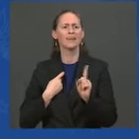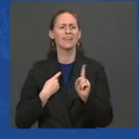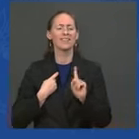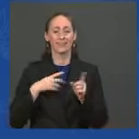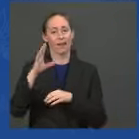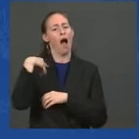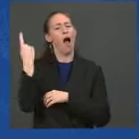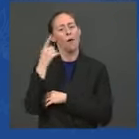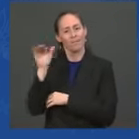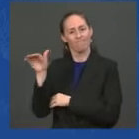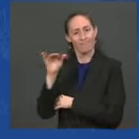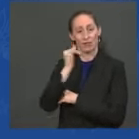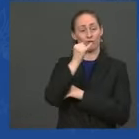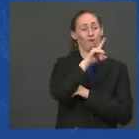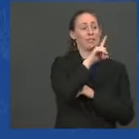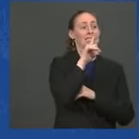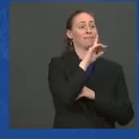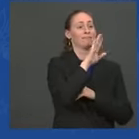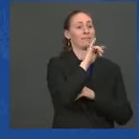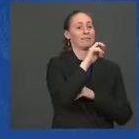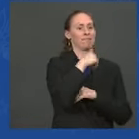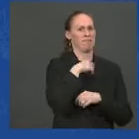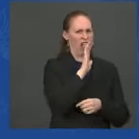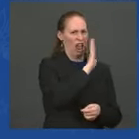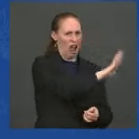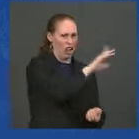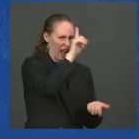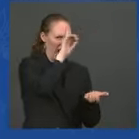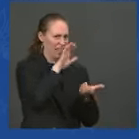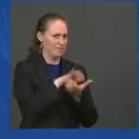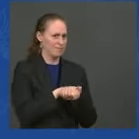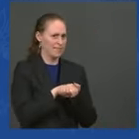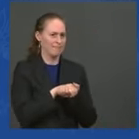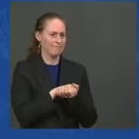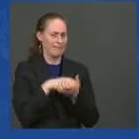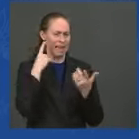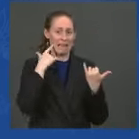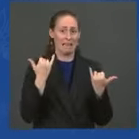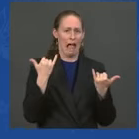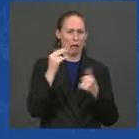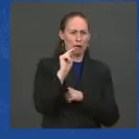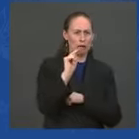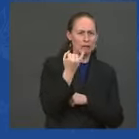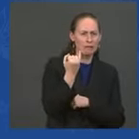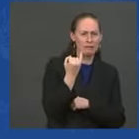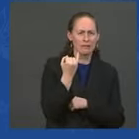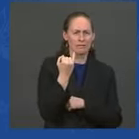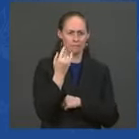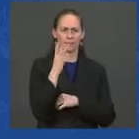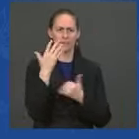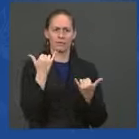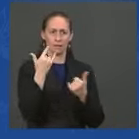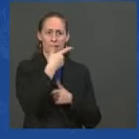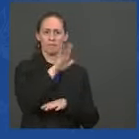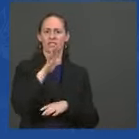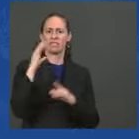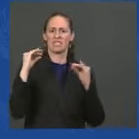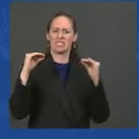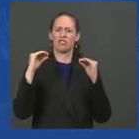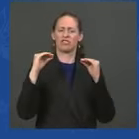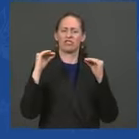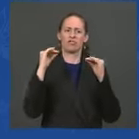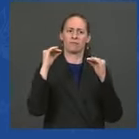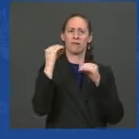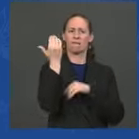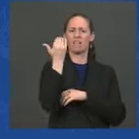is now I think she's either in New Jersey or Virginia, I'm not sure, after teaching 15 credits this week at the community